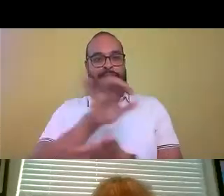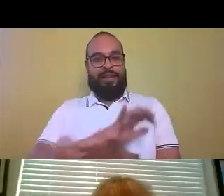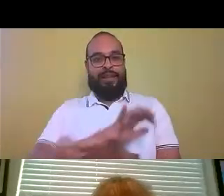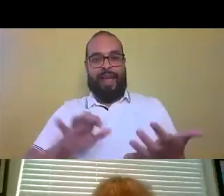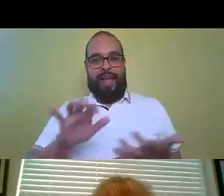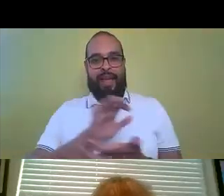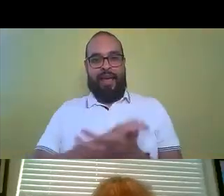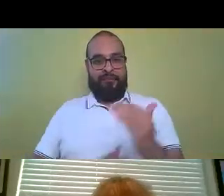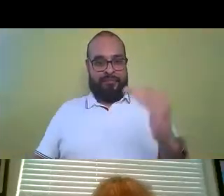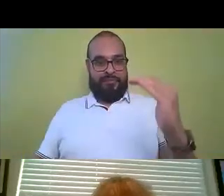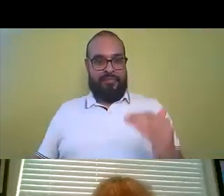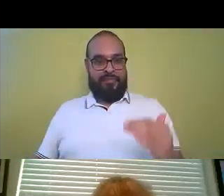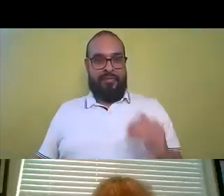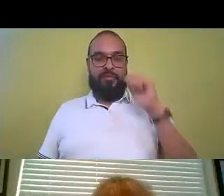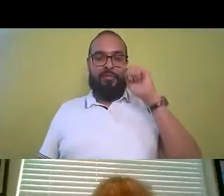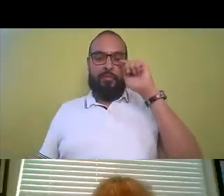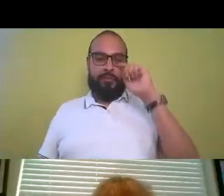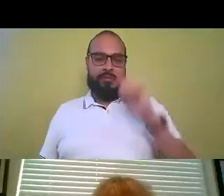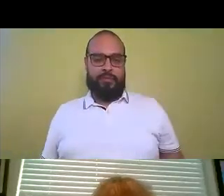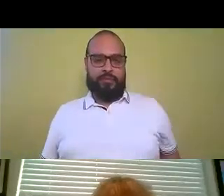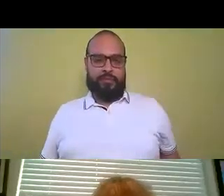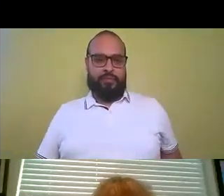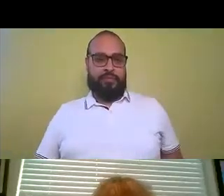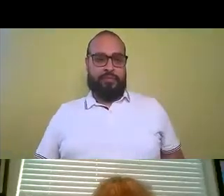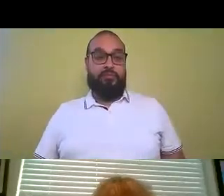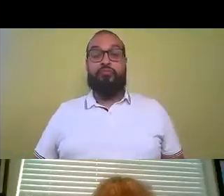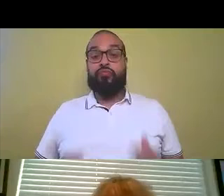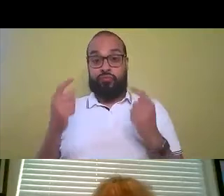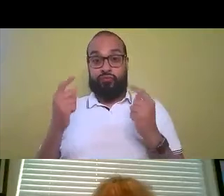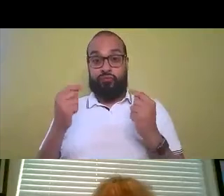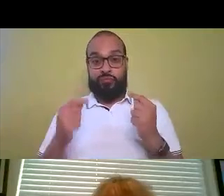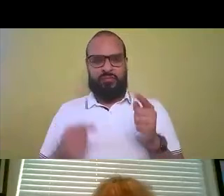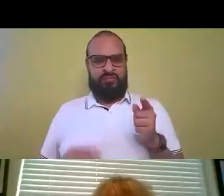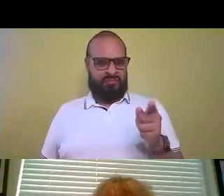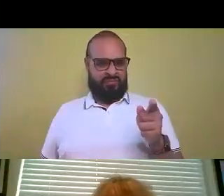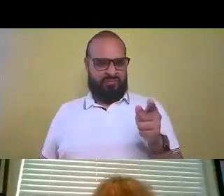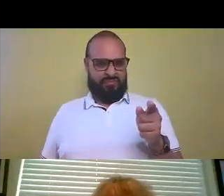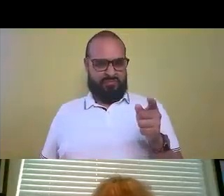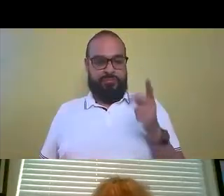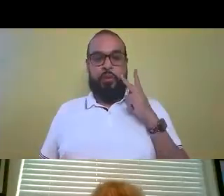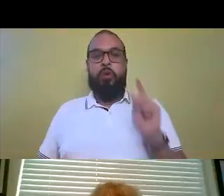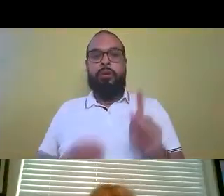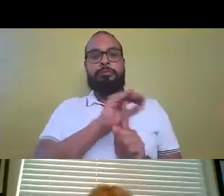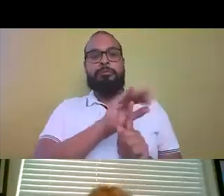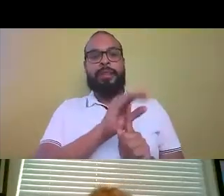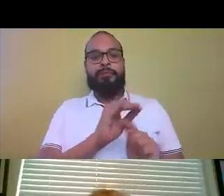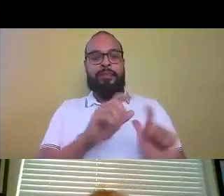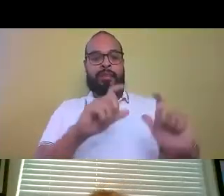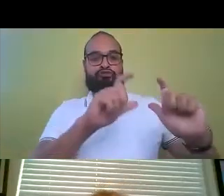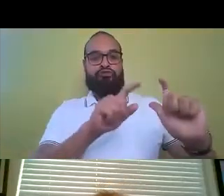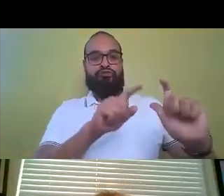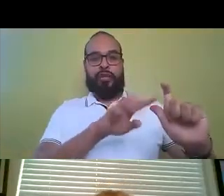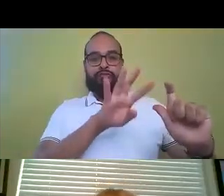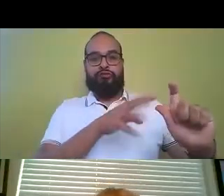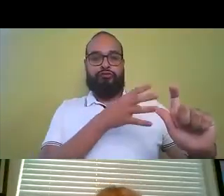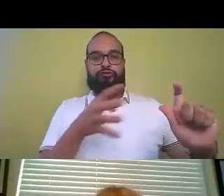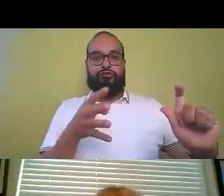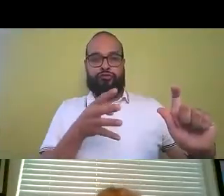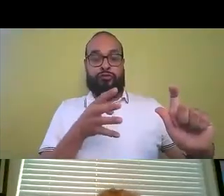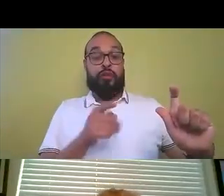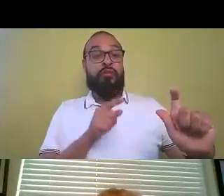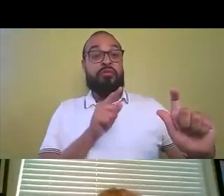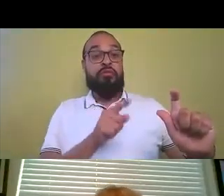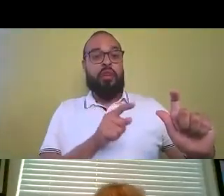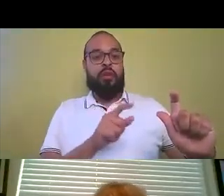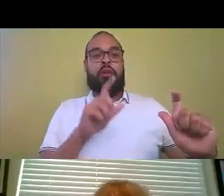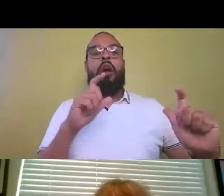is take your phone and you're going to click on, take a picture of this little Slido and join the comments.